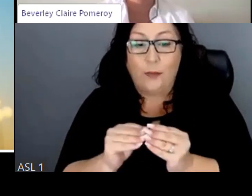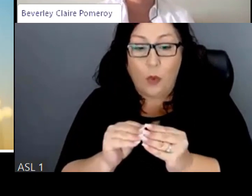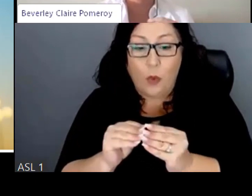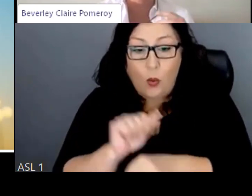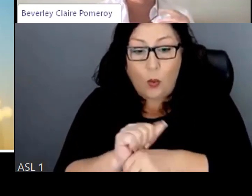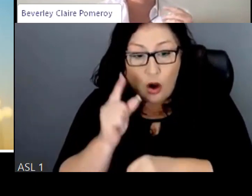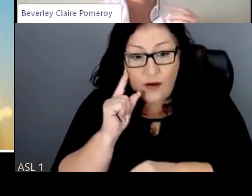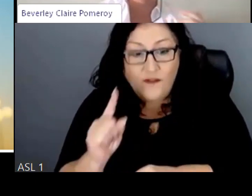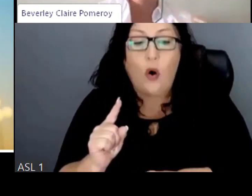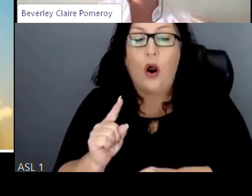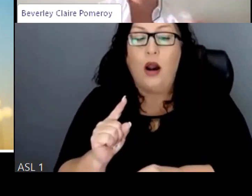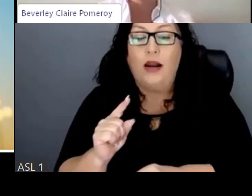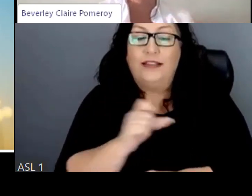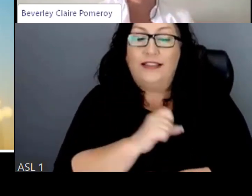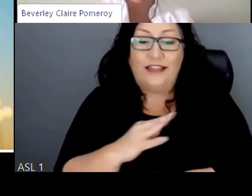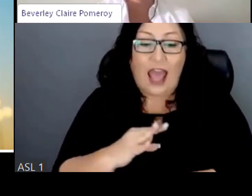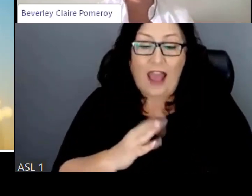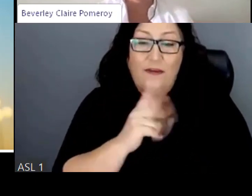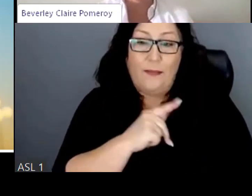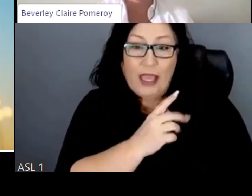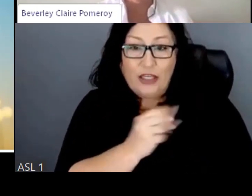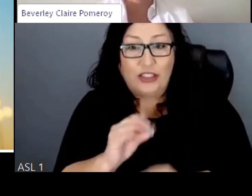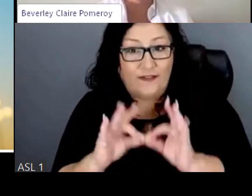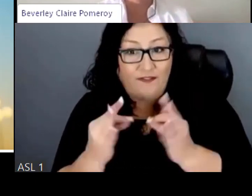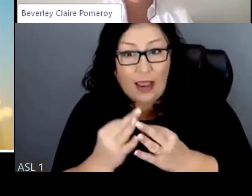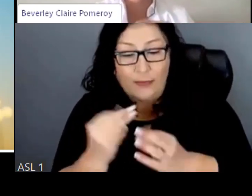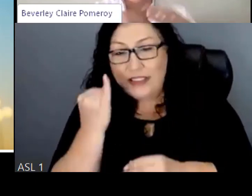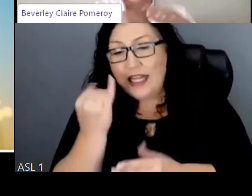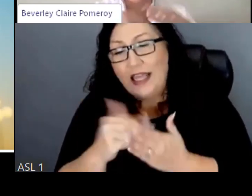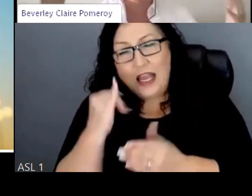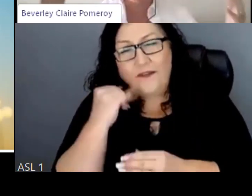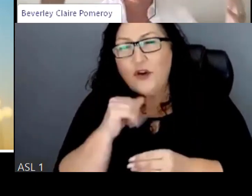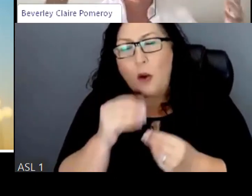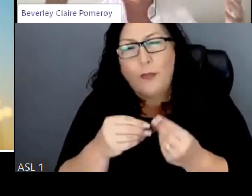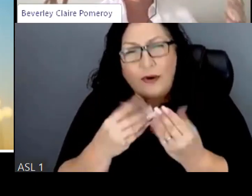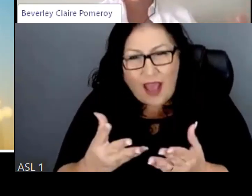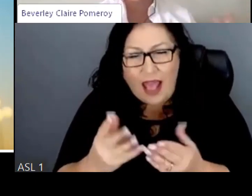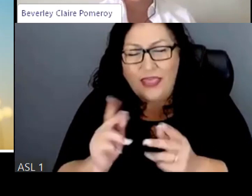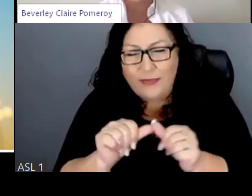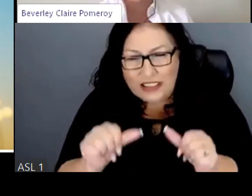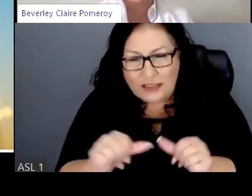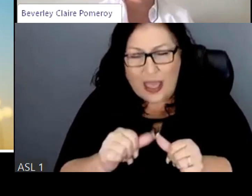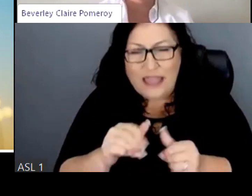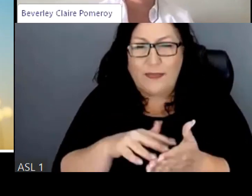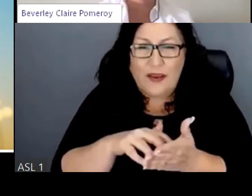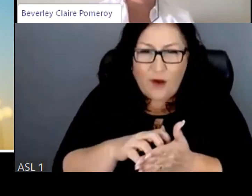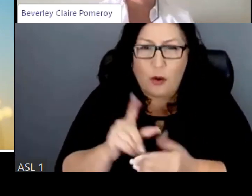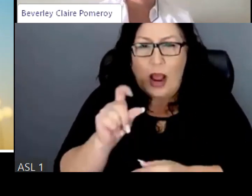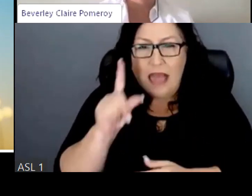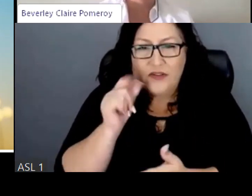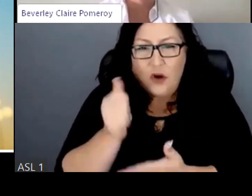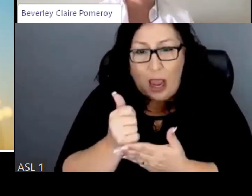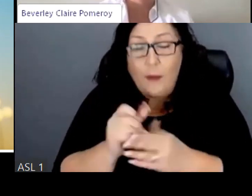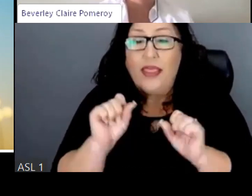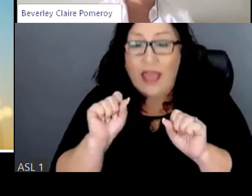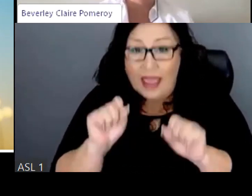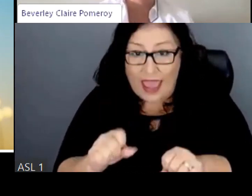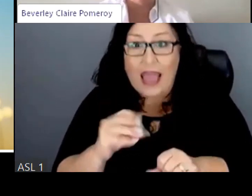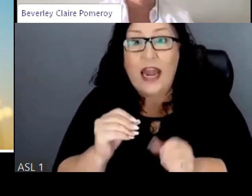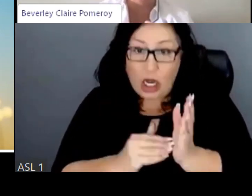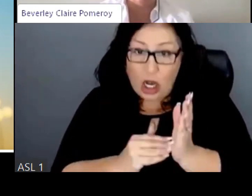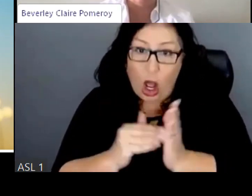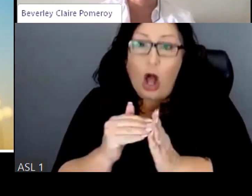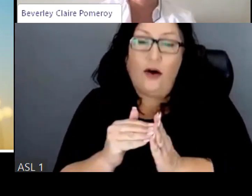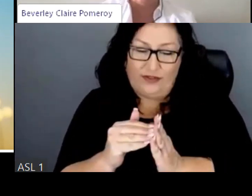staff or for patients and families. And again, to not provide them the space to be vulnerable and ask for help, which can and